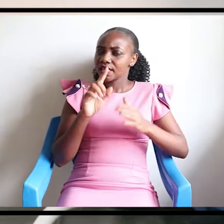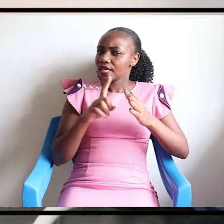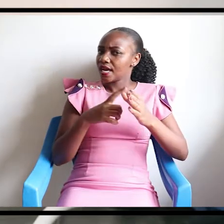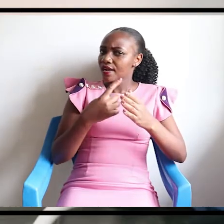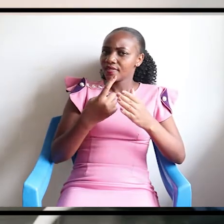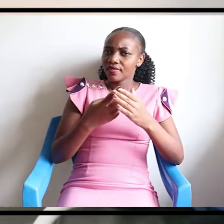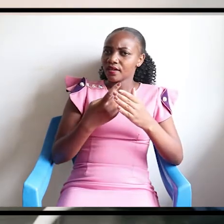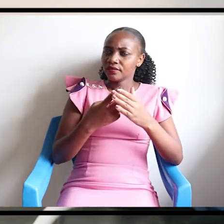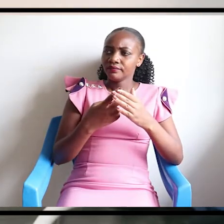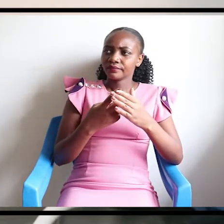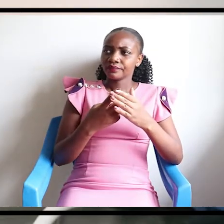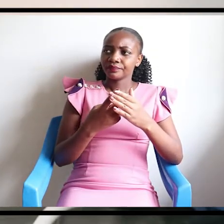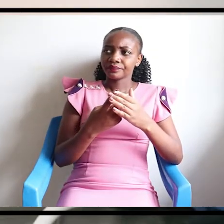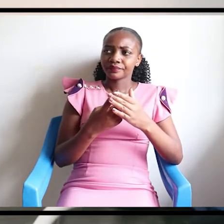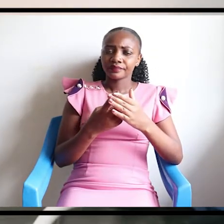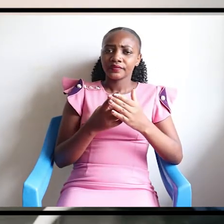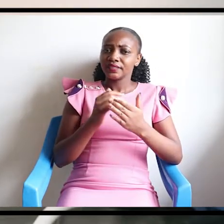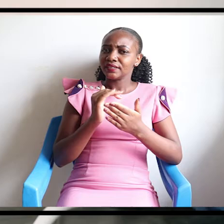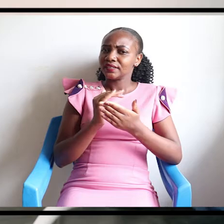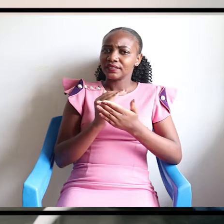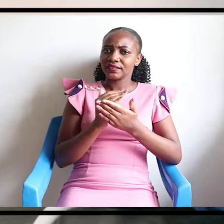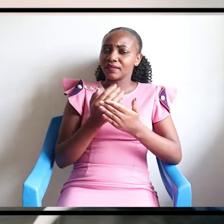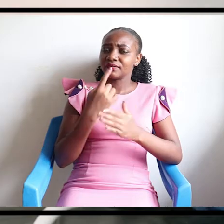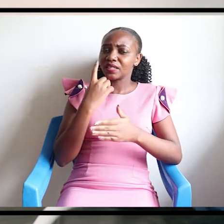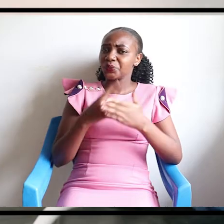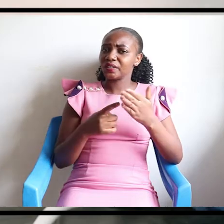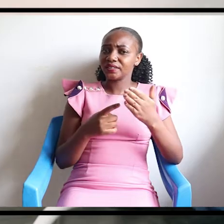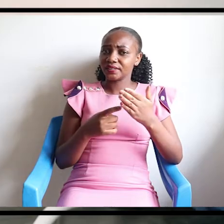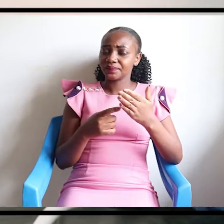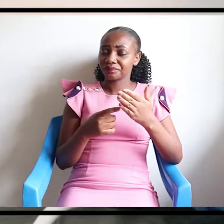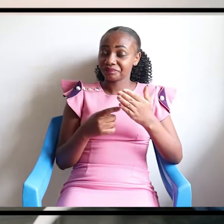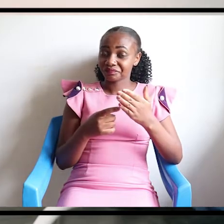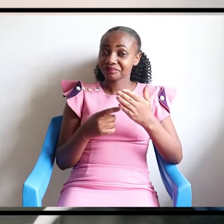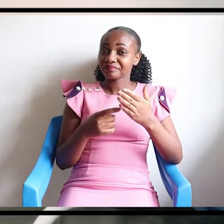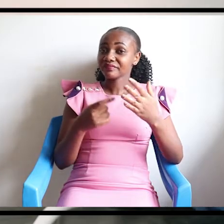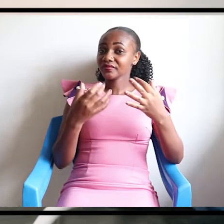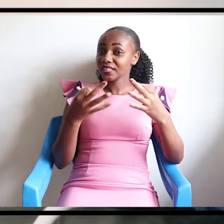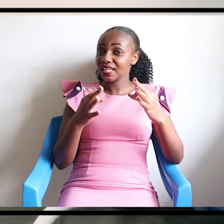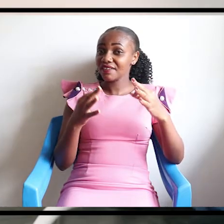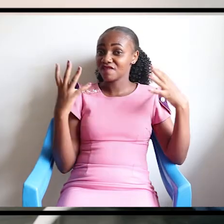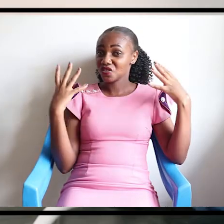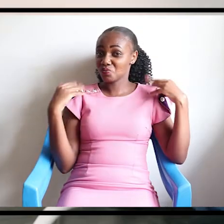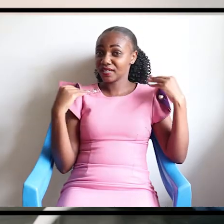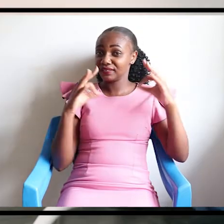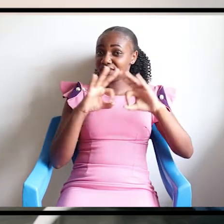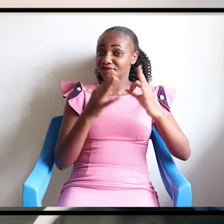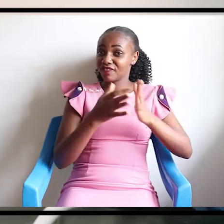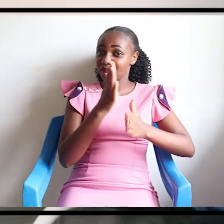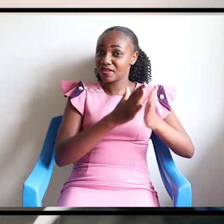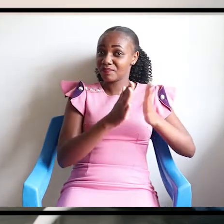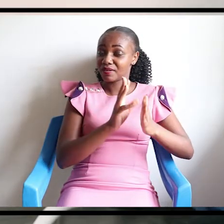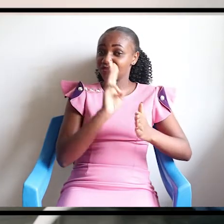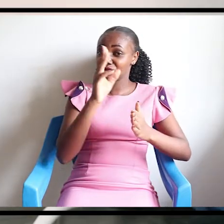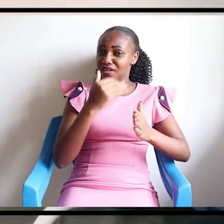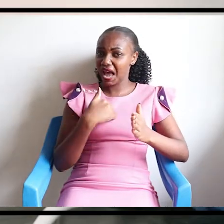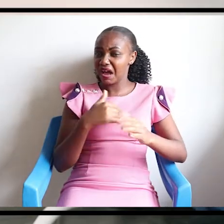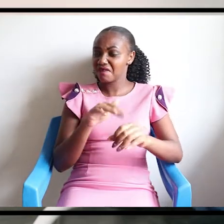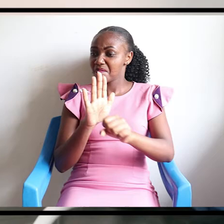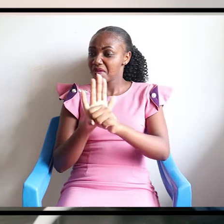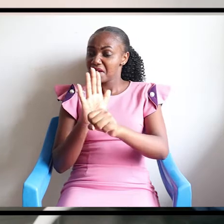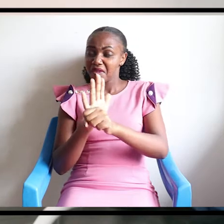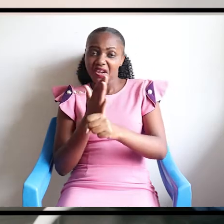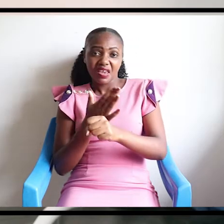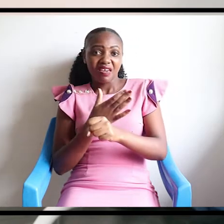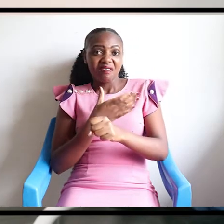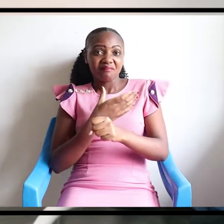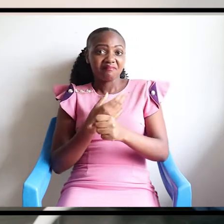with with promiscuity. Mm-hmm. And if you practice family planning, you're going to have several partners, mm-hmm. which